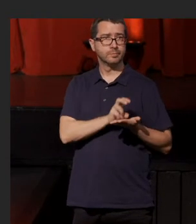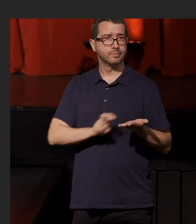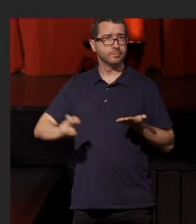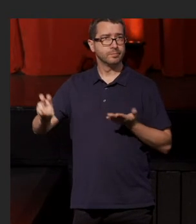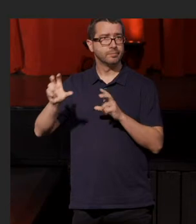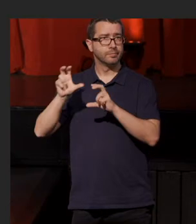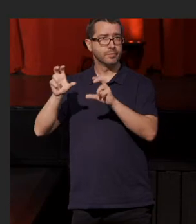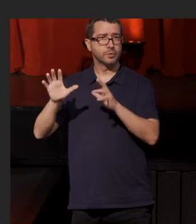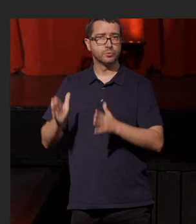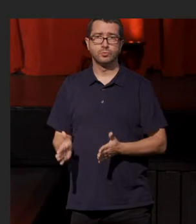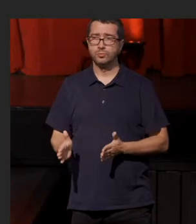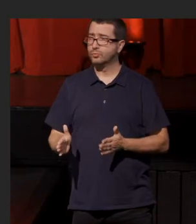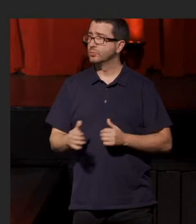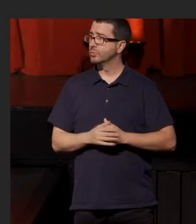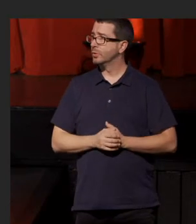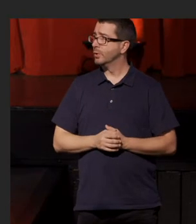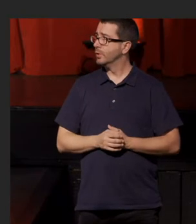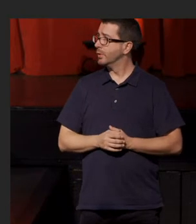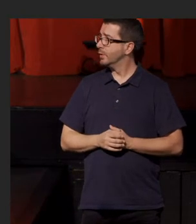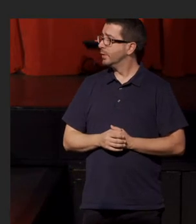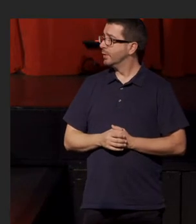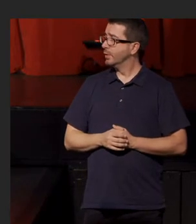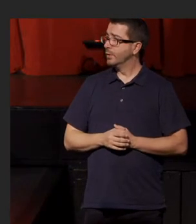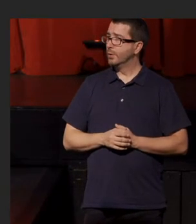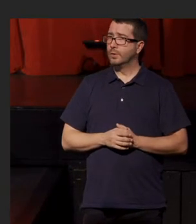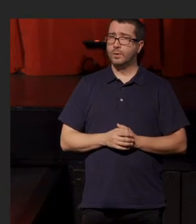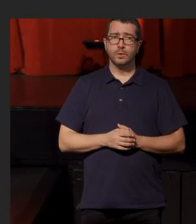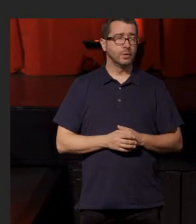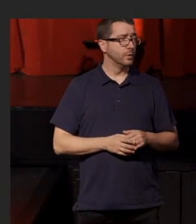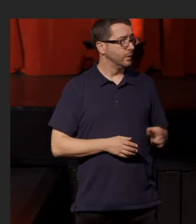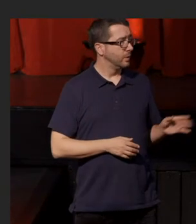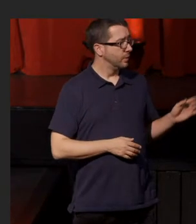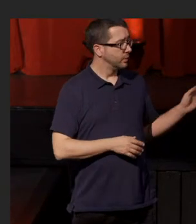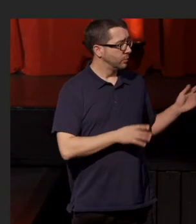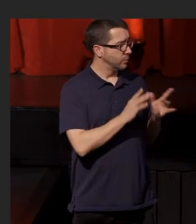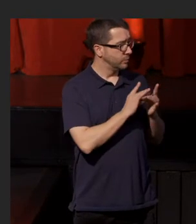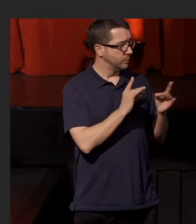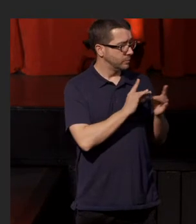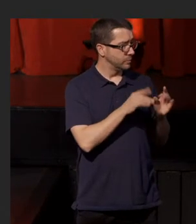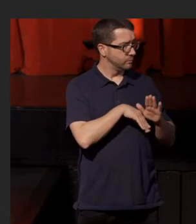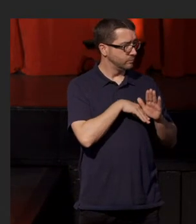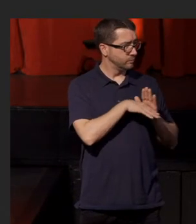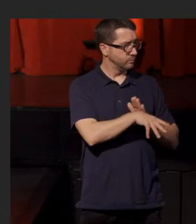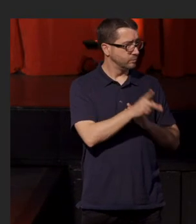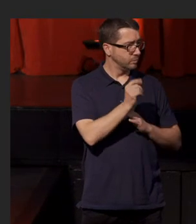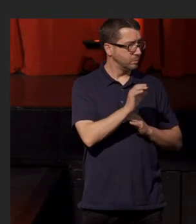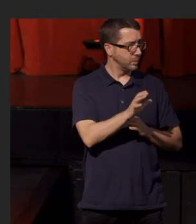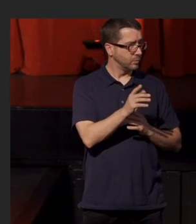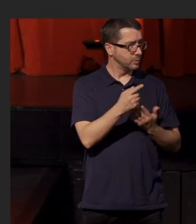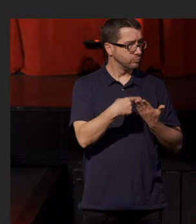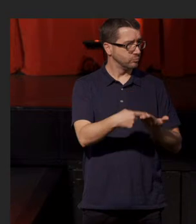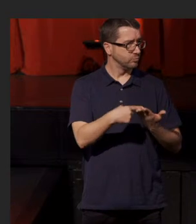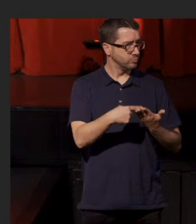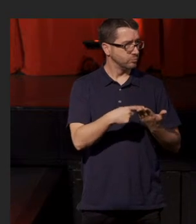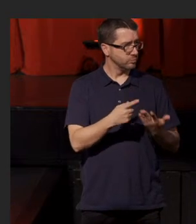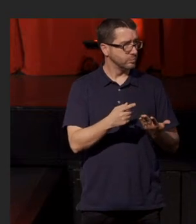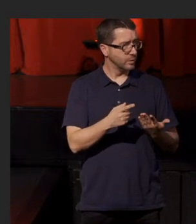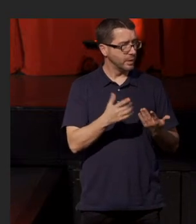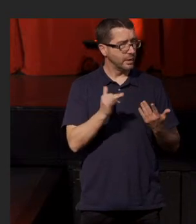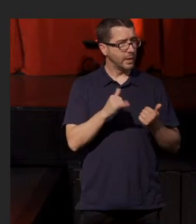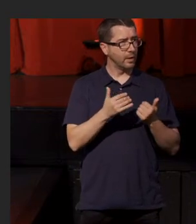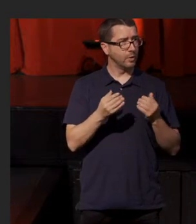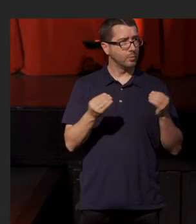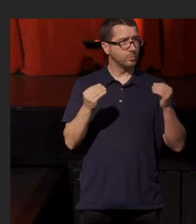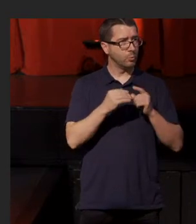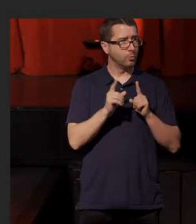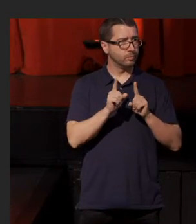your opening remarks about the decline in public discourse and how we are being driven further apart, if you'd like to pick up